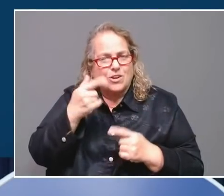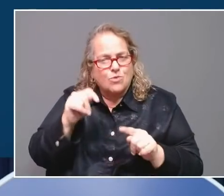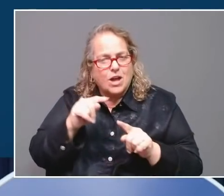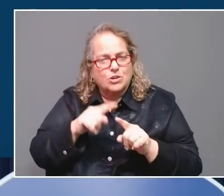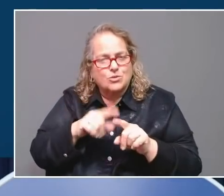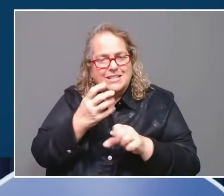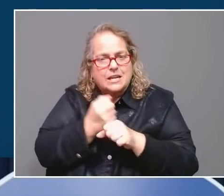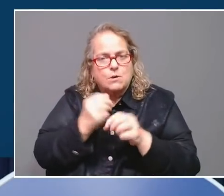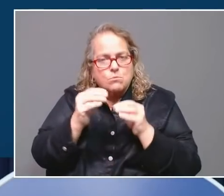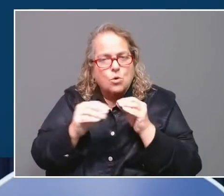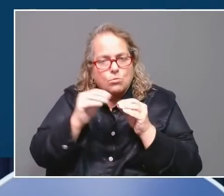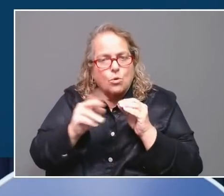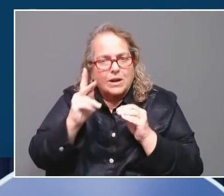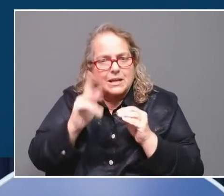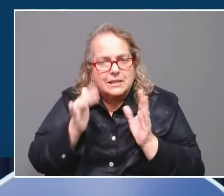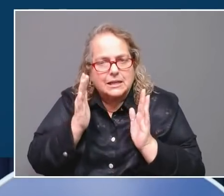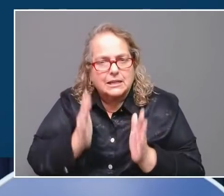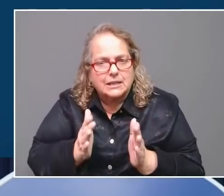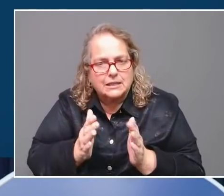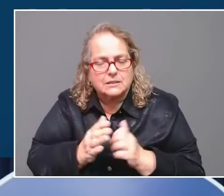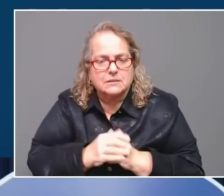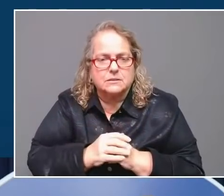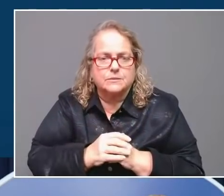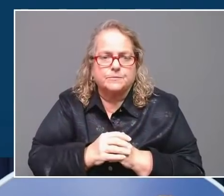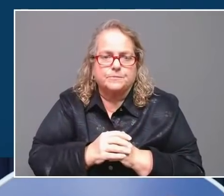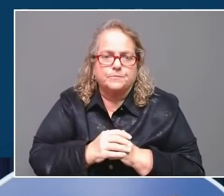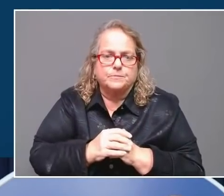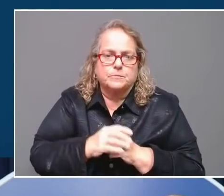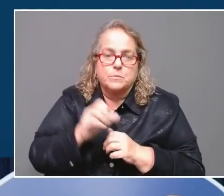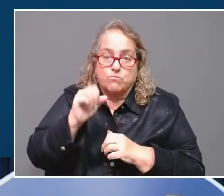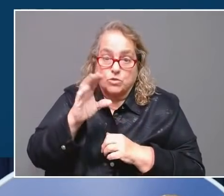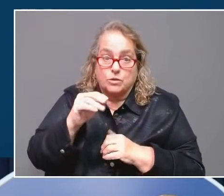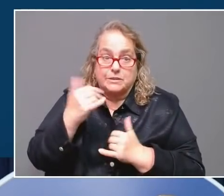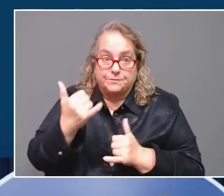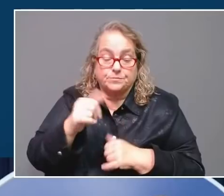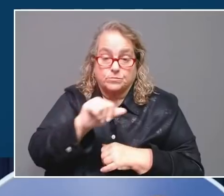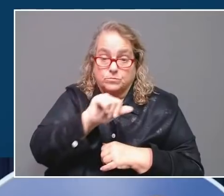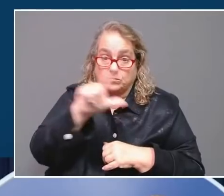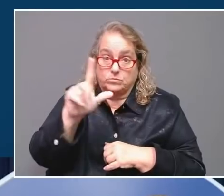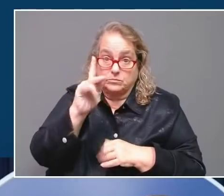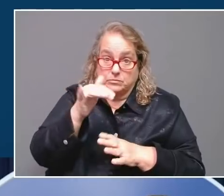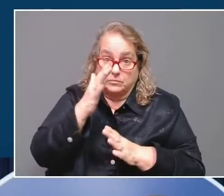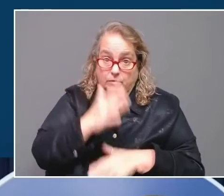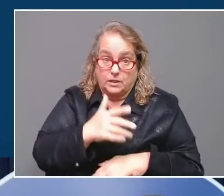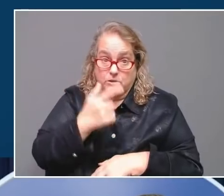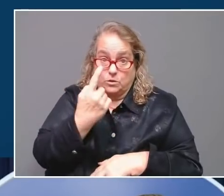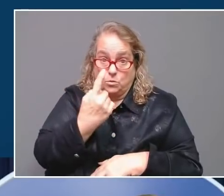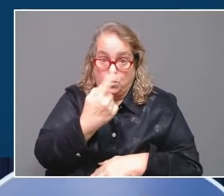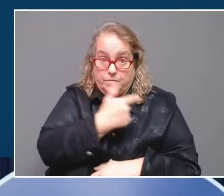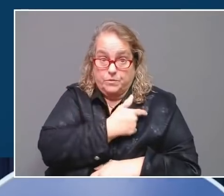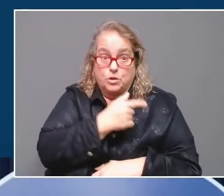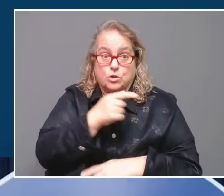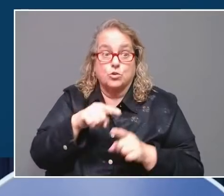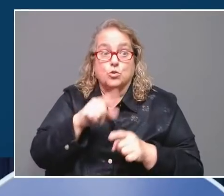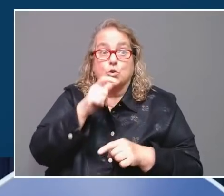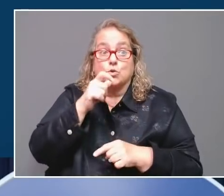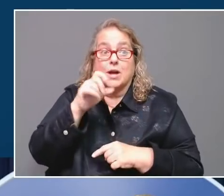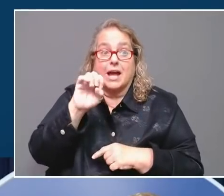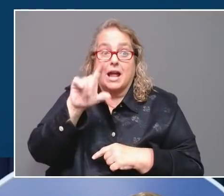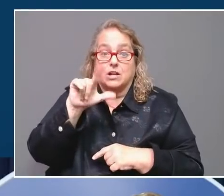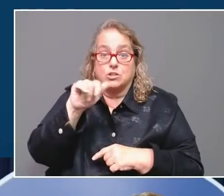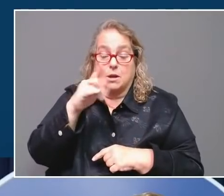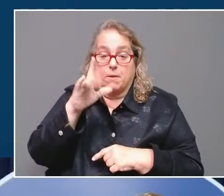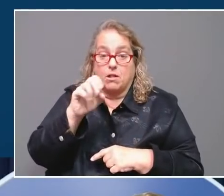more Kentuckians. So let's move from all Kentuckians to those eligible. If you're under 5, you can't get one right now.